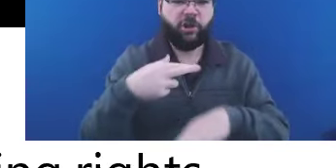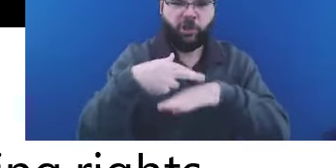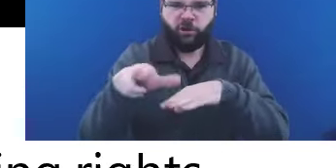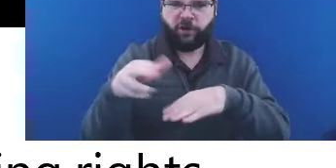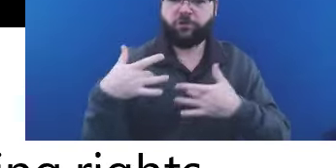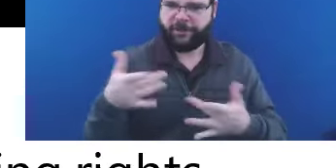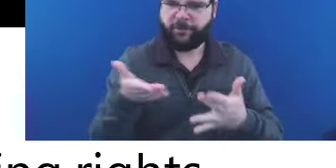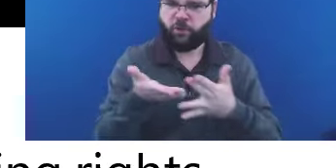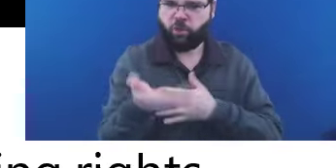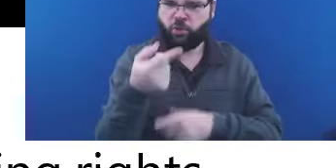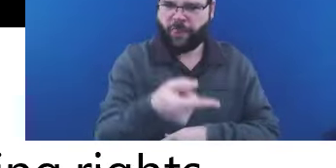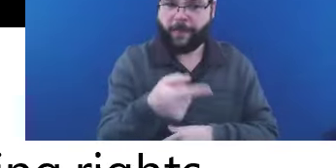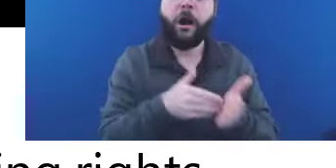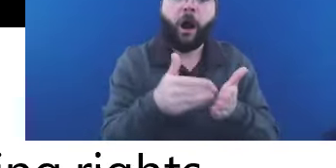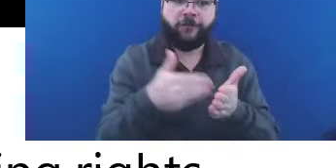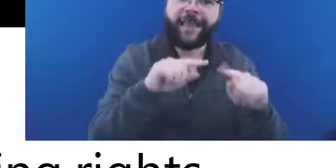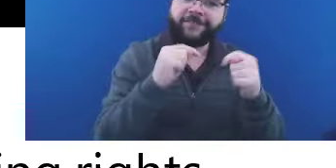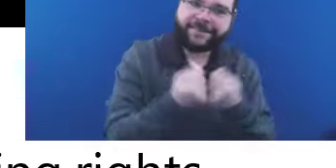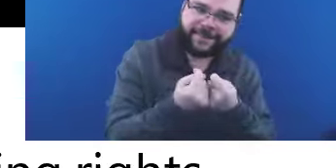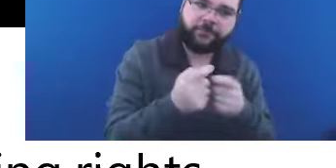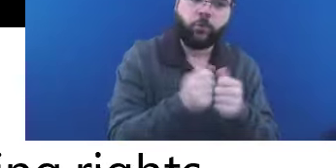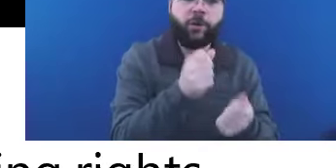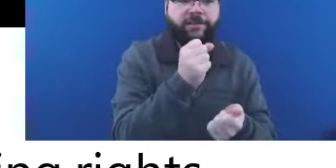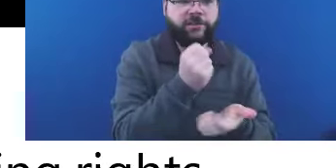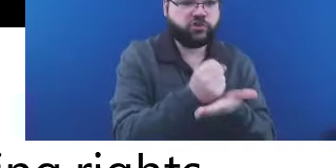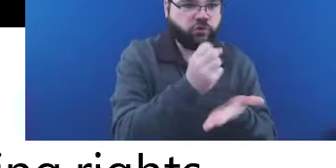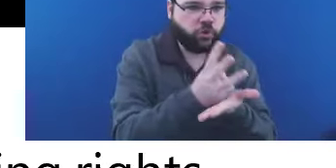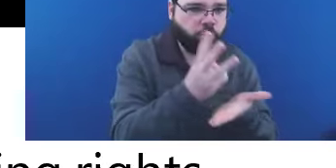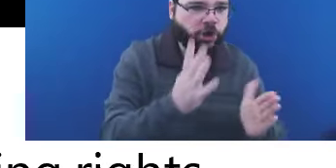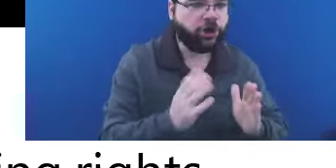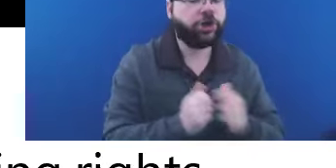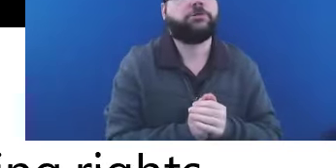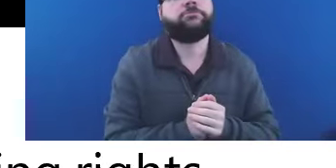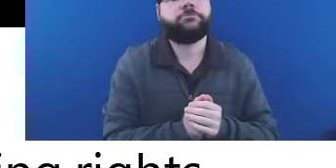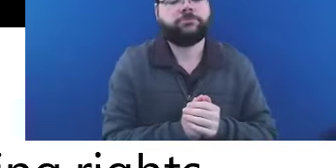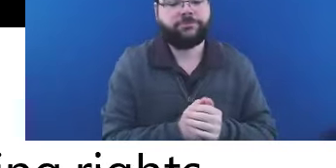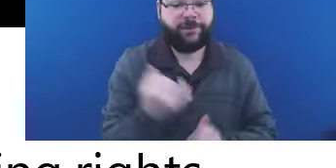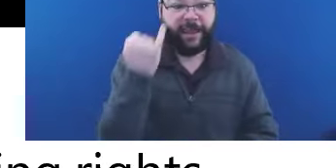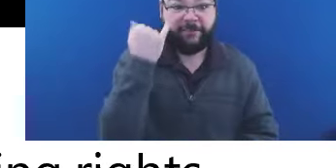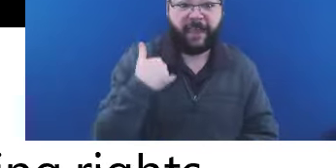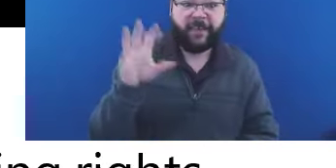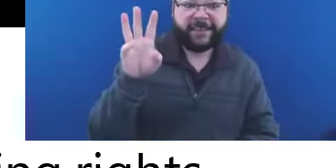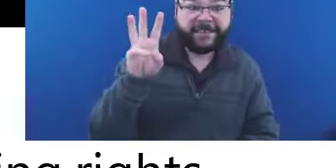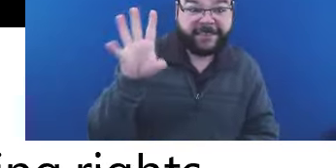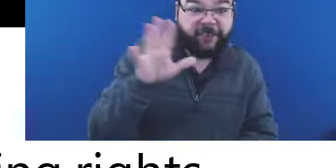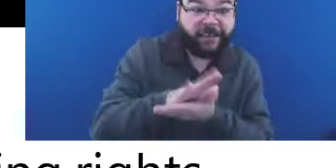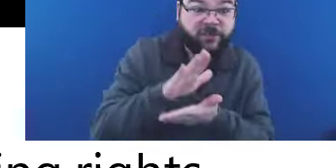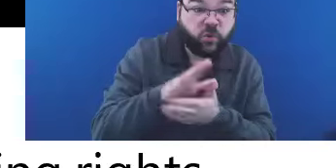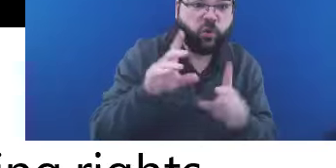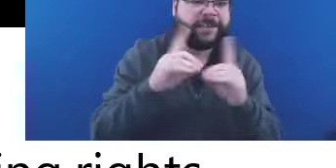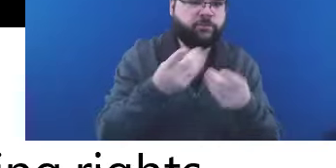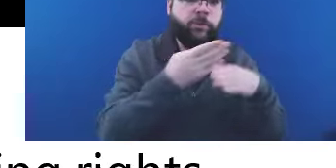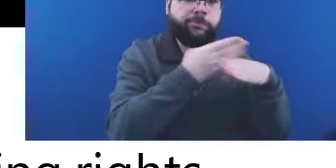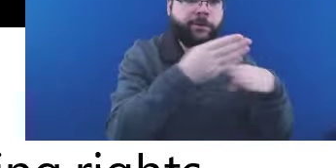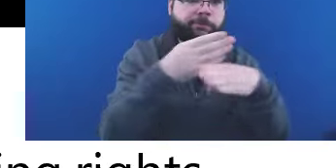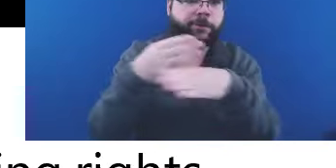it could be a team of people, sometimes some social workers, sometimes when it's if there's 65 schools, they may break that district up into